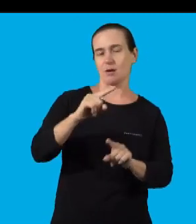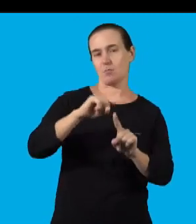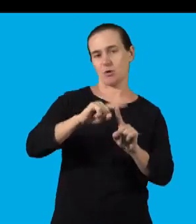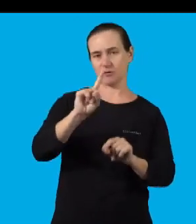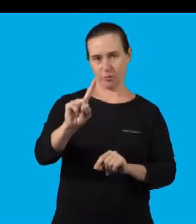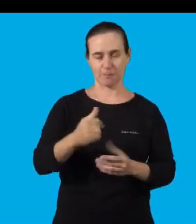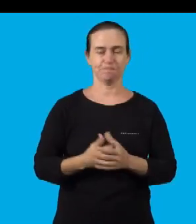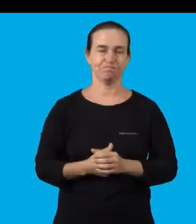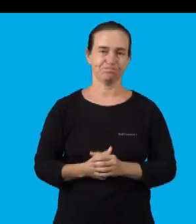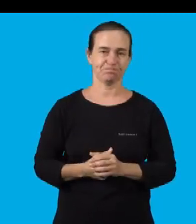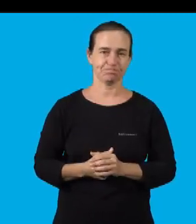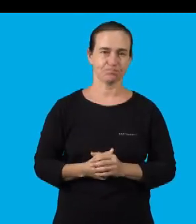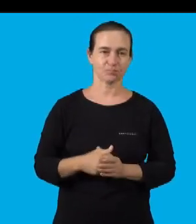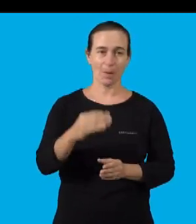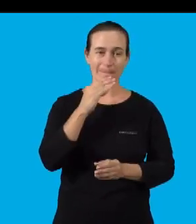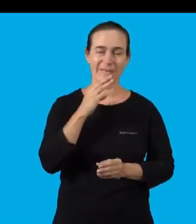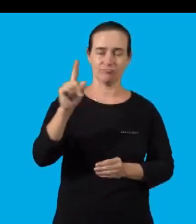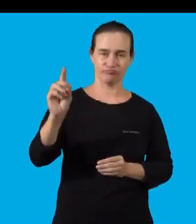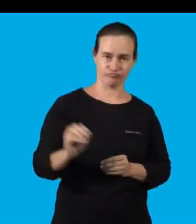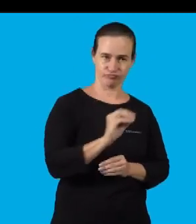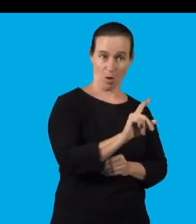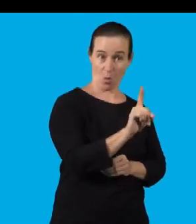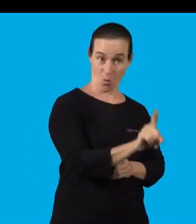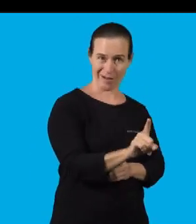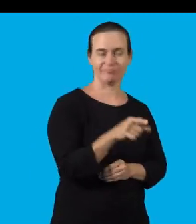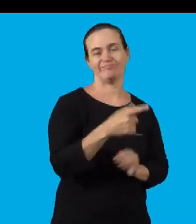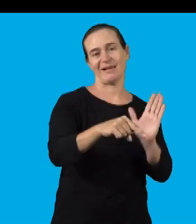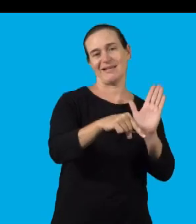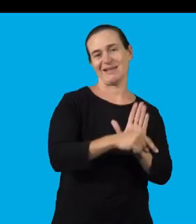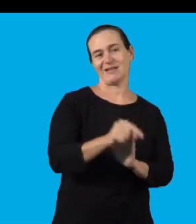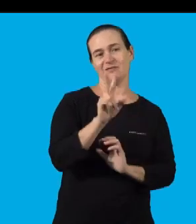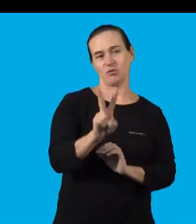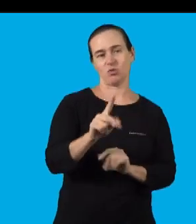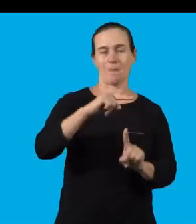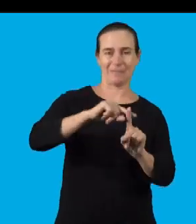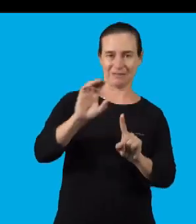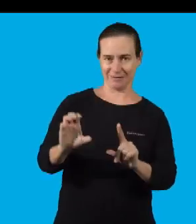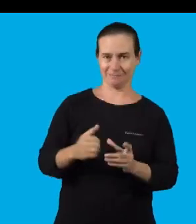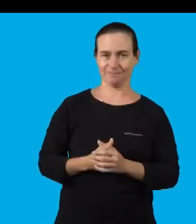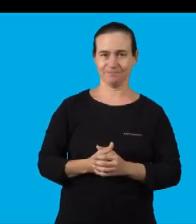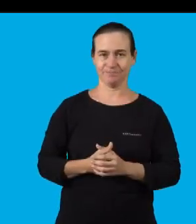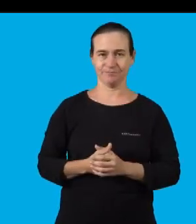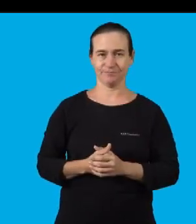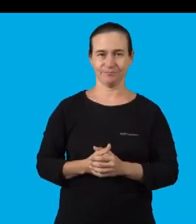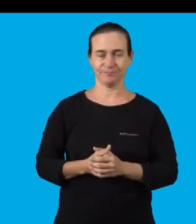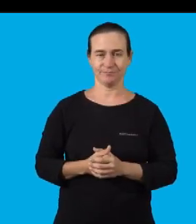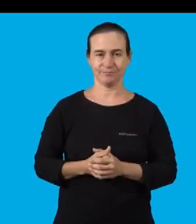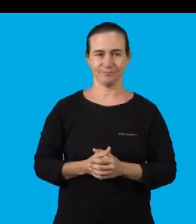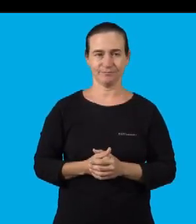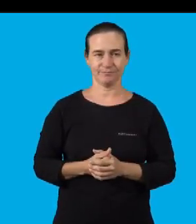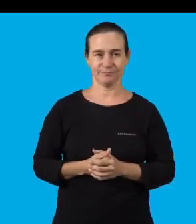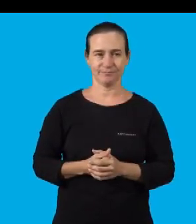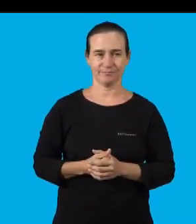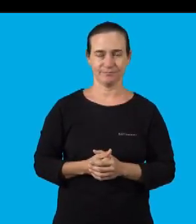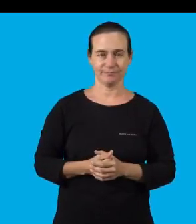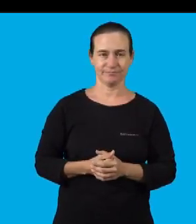got y is equals to a positive 1. So in the place of y, we are going to put a positive 1. In the place of x, it's going to be a negative 2.